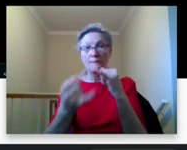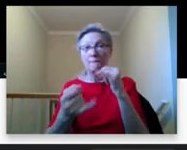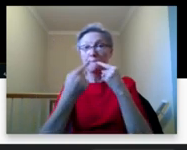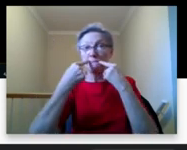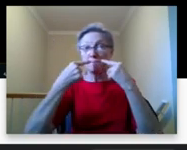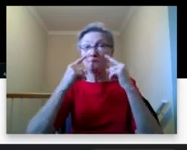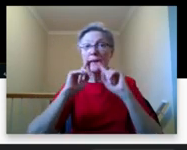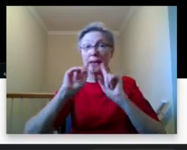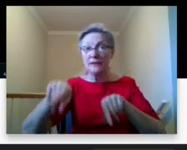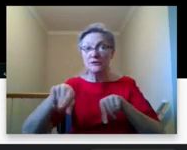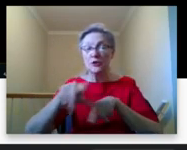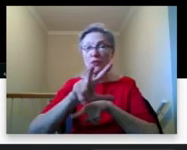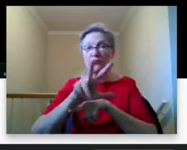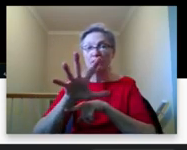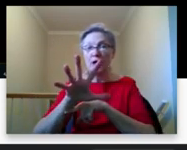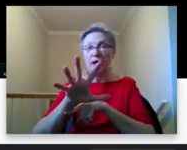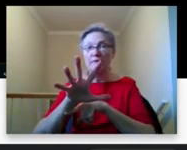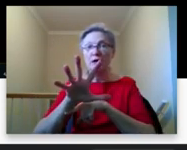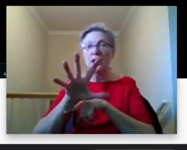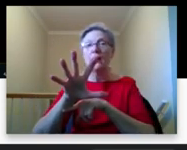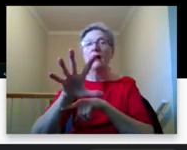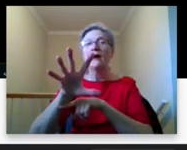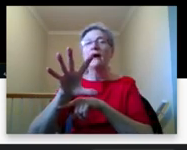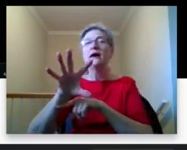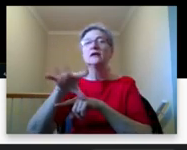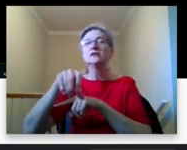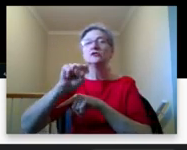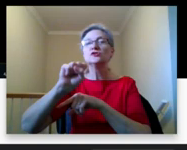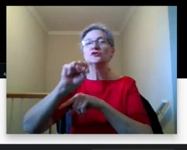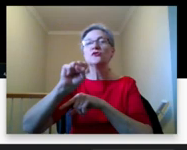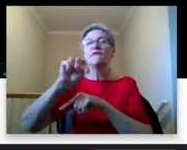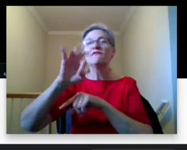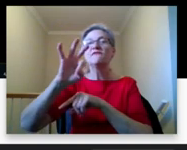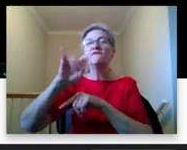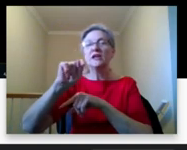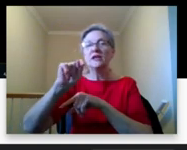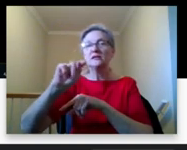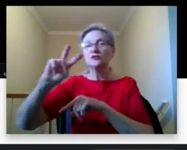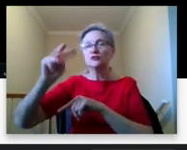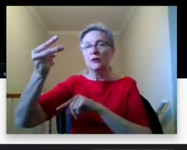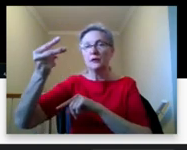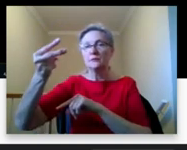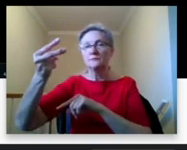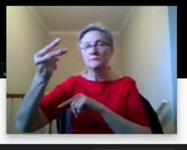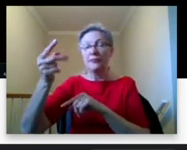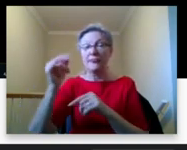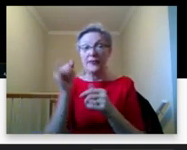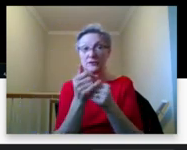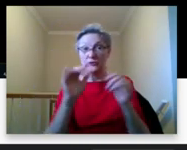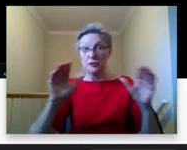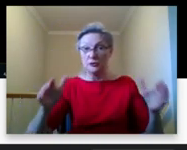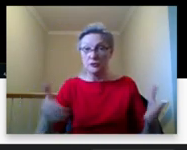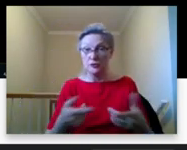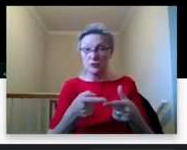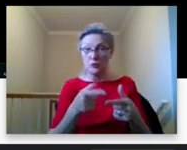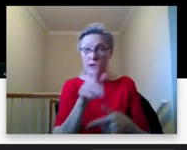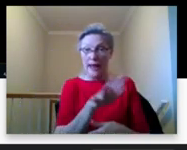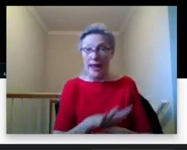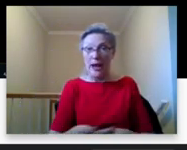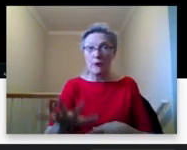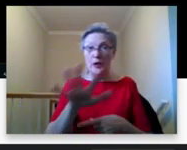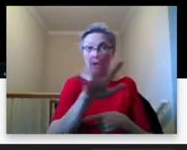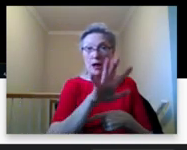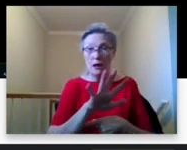rectangle will be 35 squared feet. So that is your quick introduction to area. Today you're going